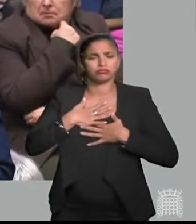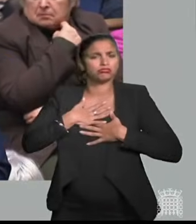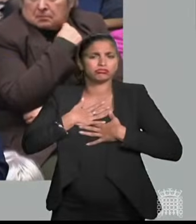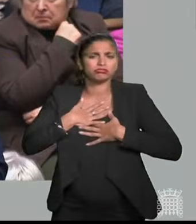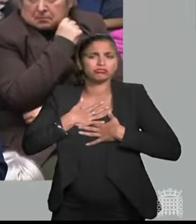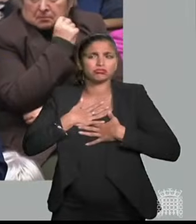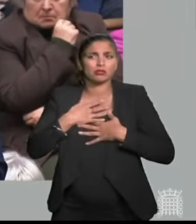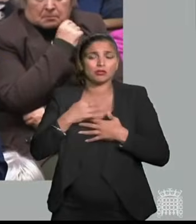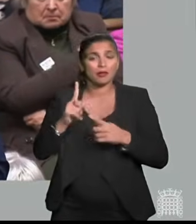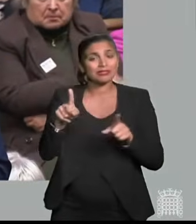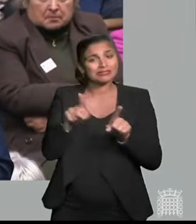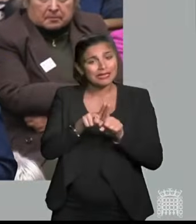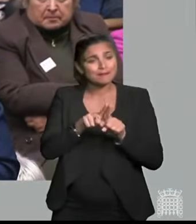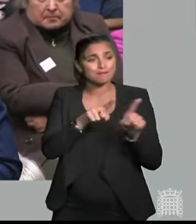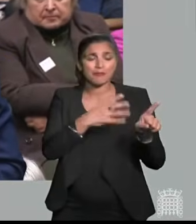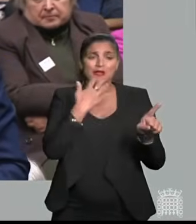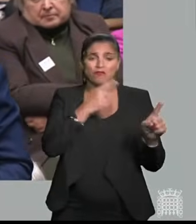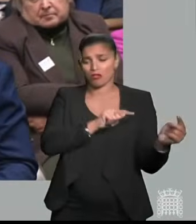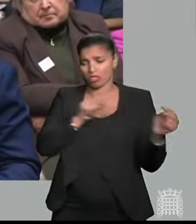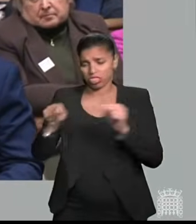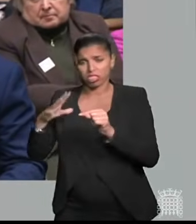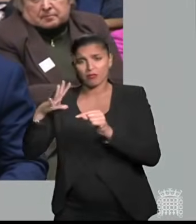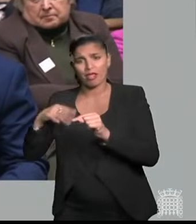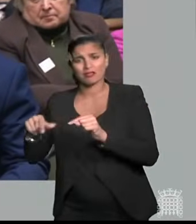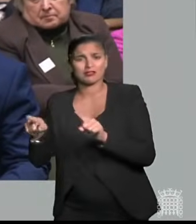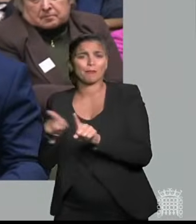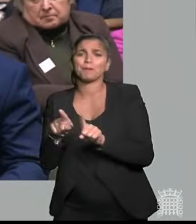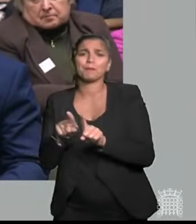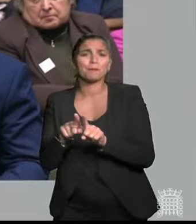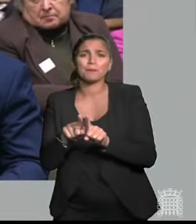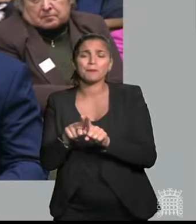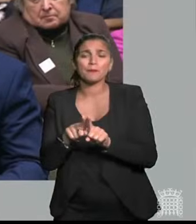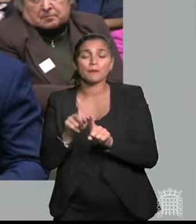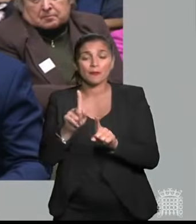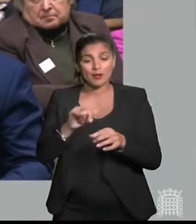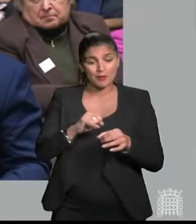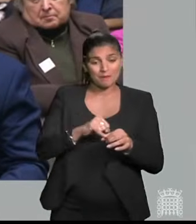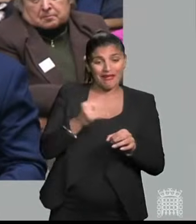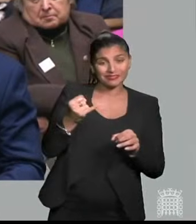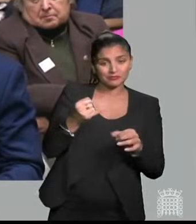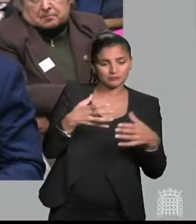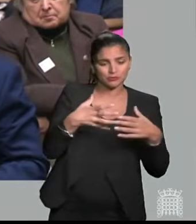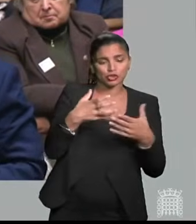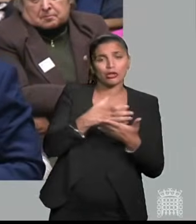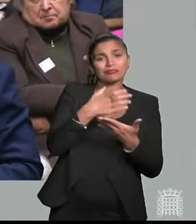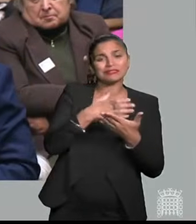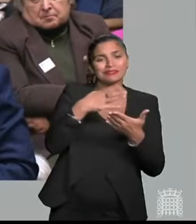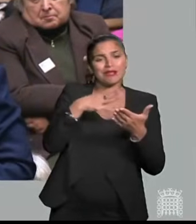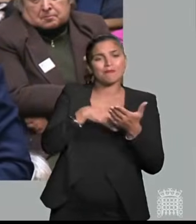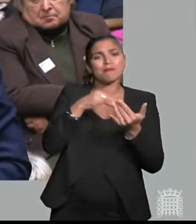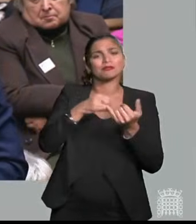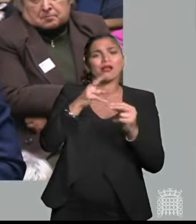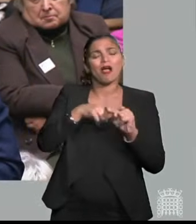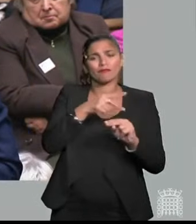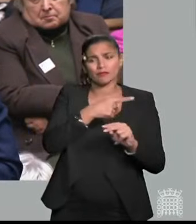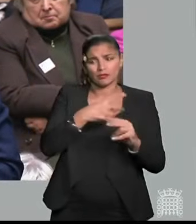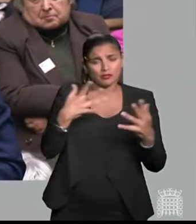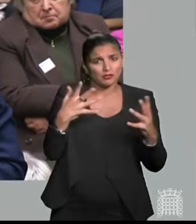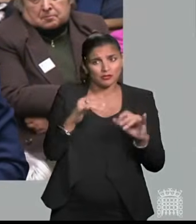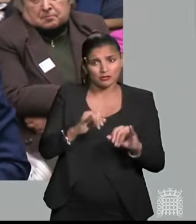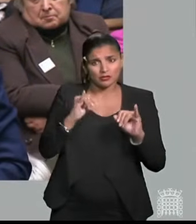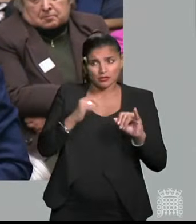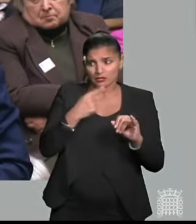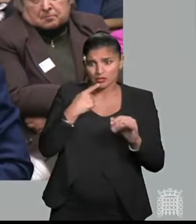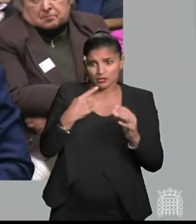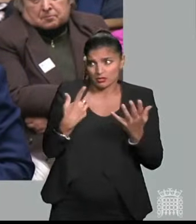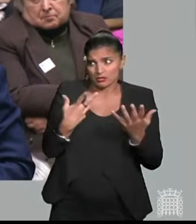by the Israeli Defence Force. Both the UN and Medicine Sans Frontier have described the siege of Gaza and the withholding of water to its